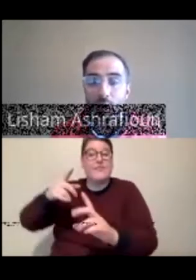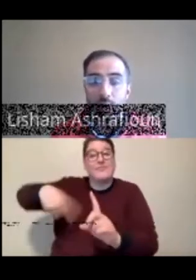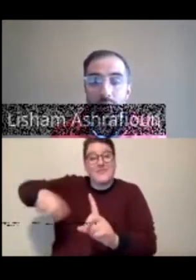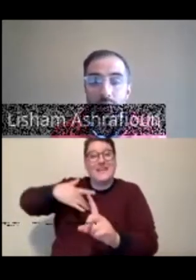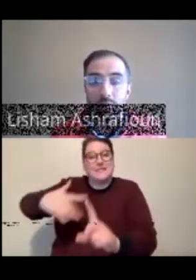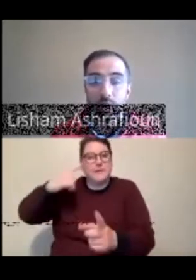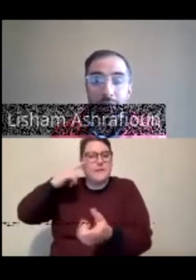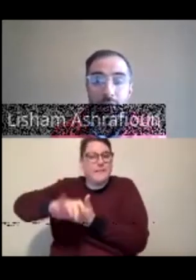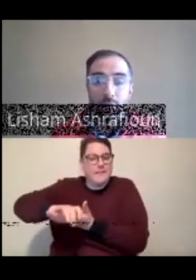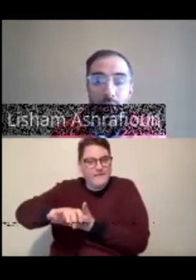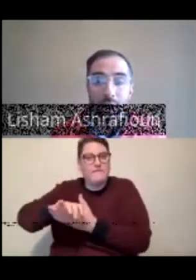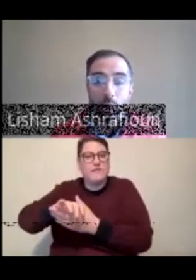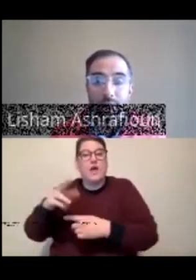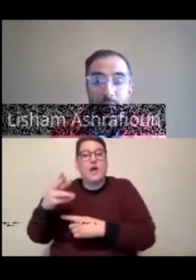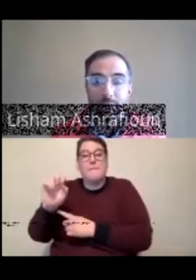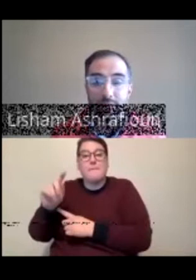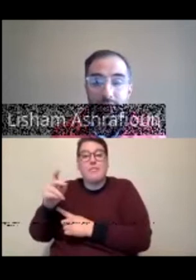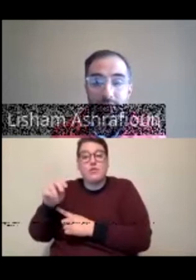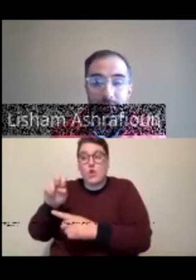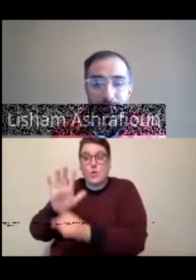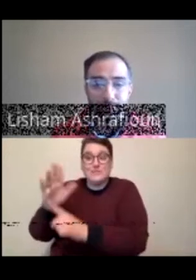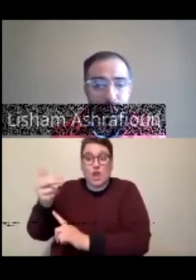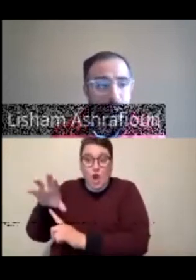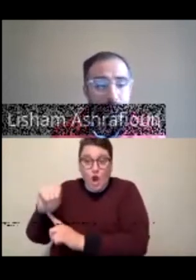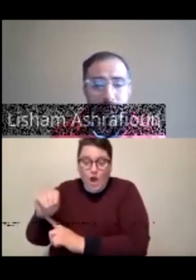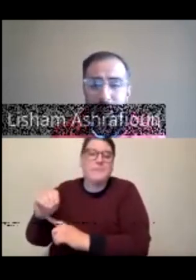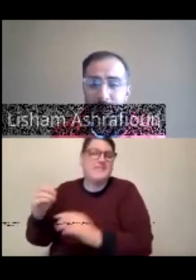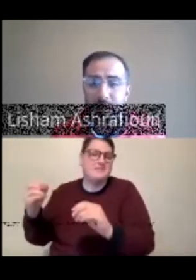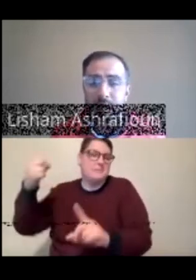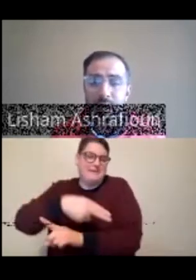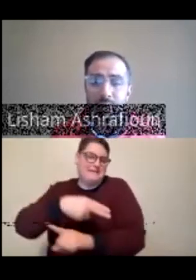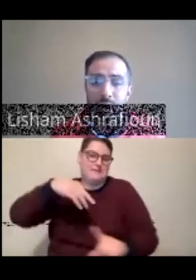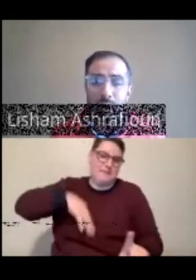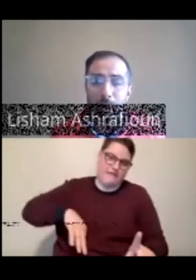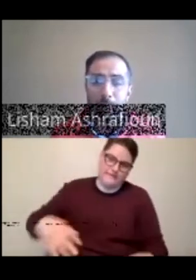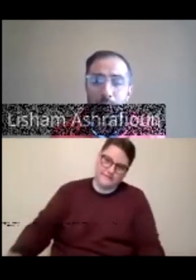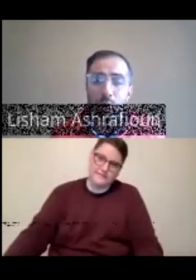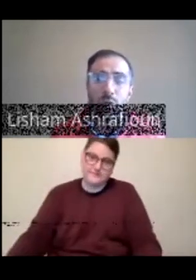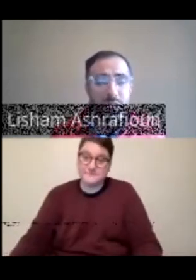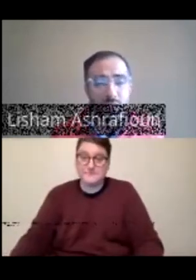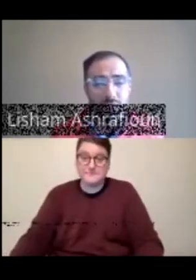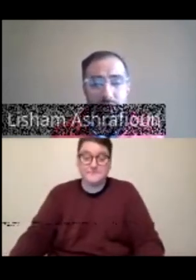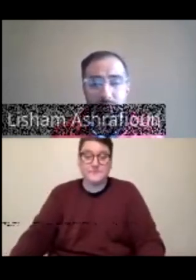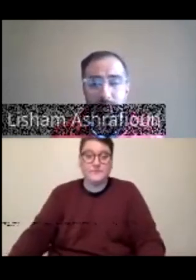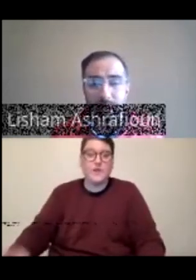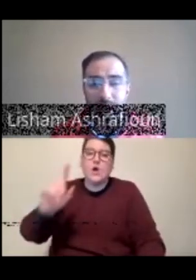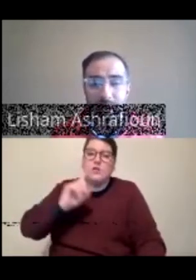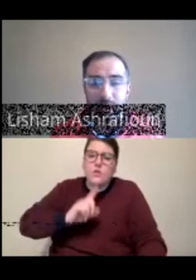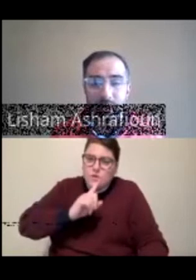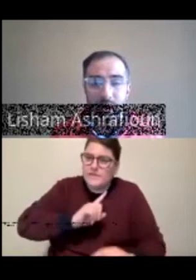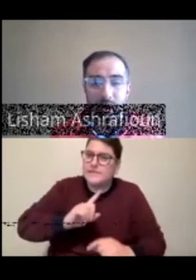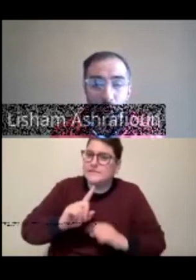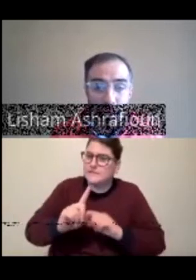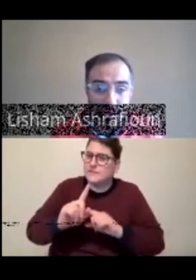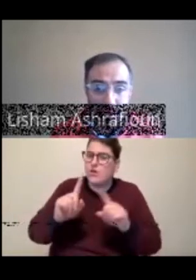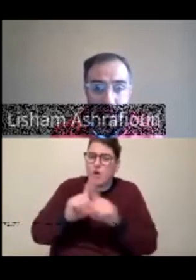that the harms of methadone outweigh the benefits. And then loneliness also seems to be